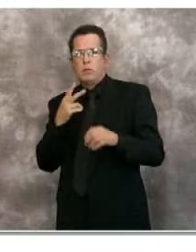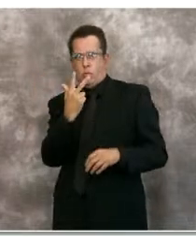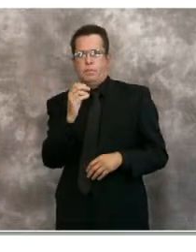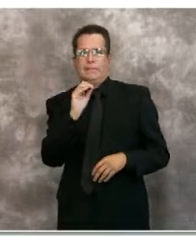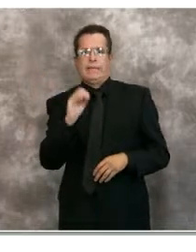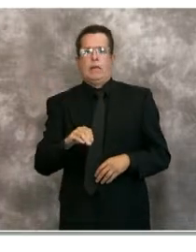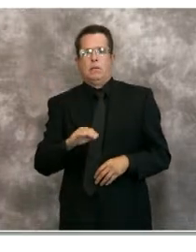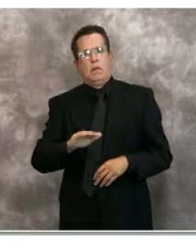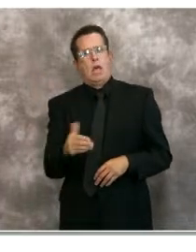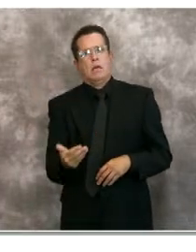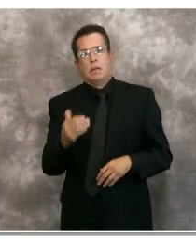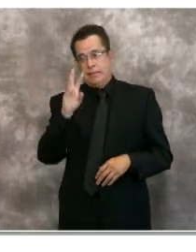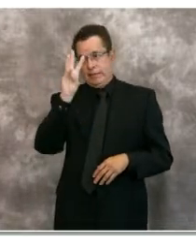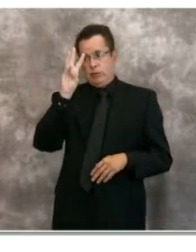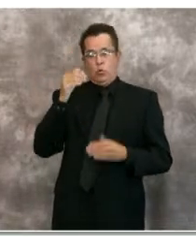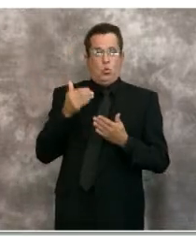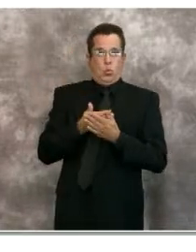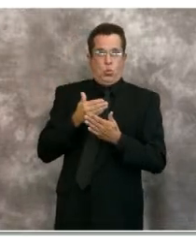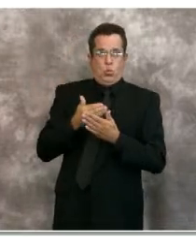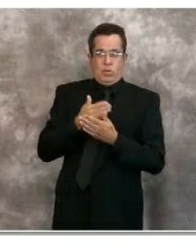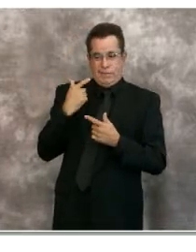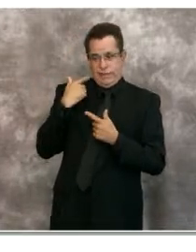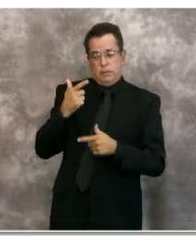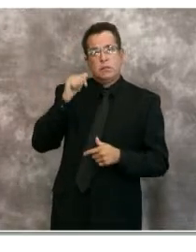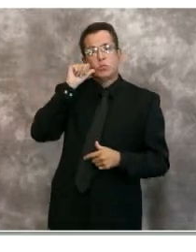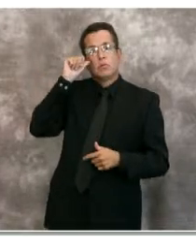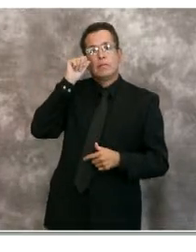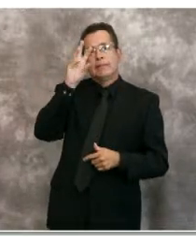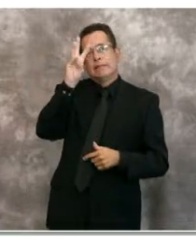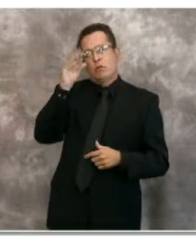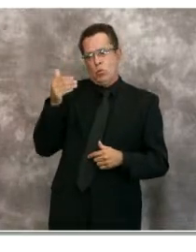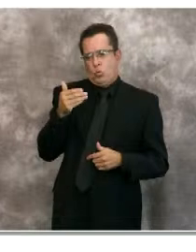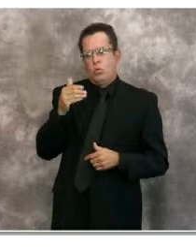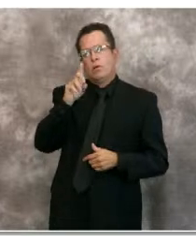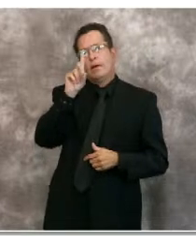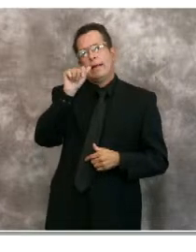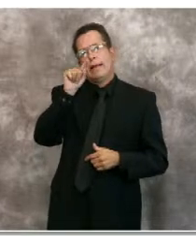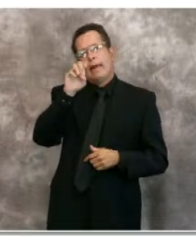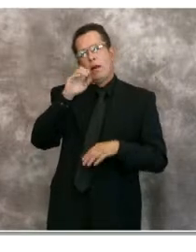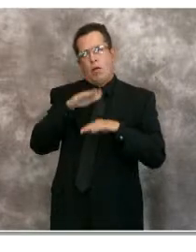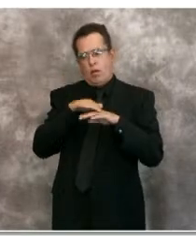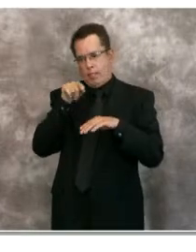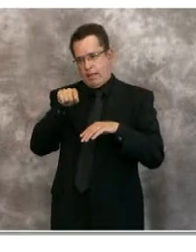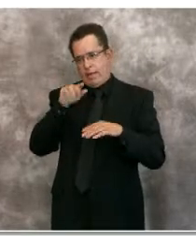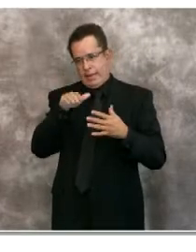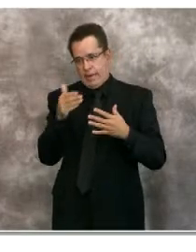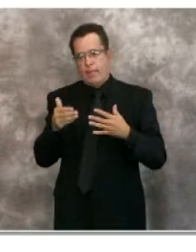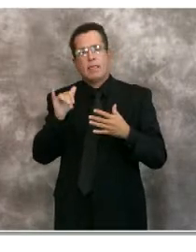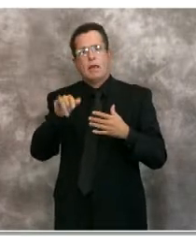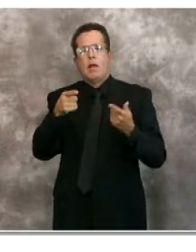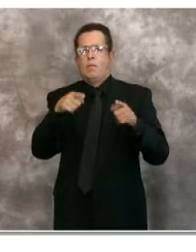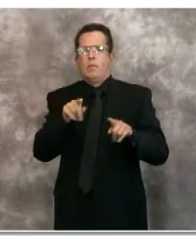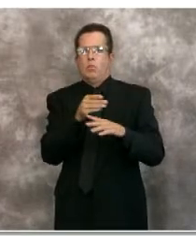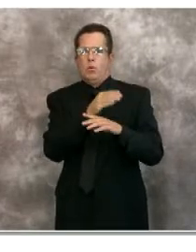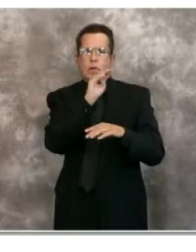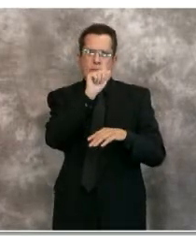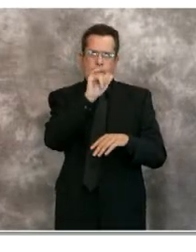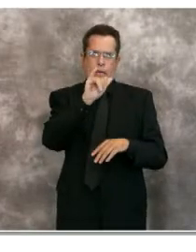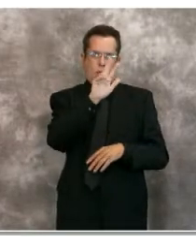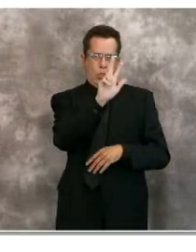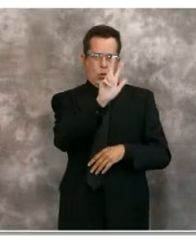And of the 6 new deaths reported since yesterday, the dates of these deaths occurred between May